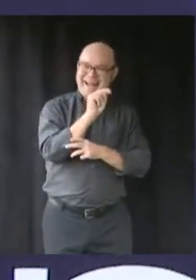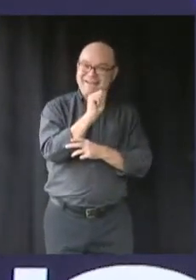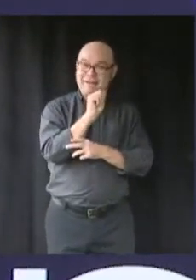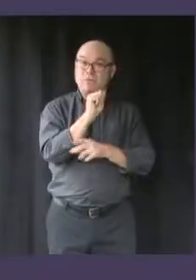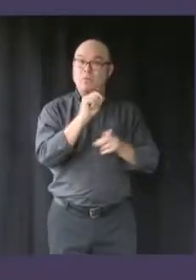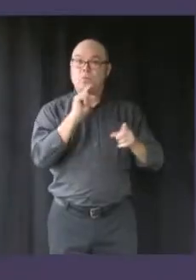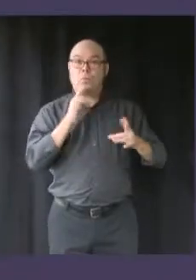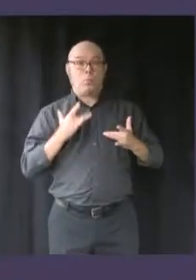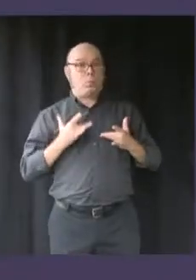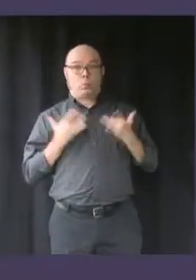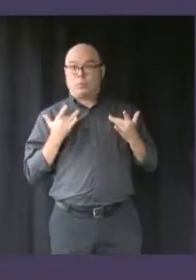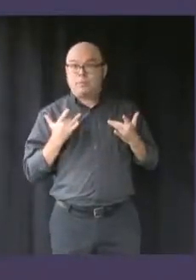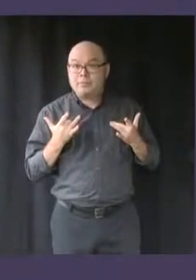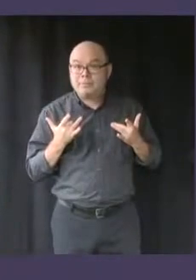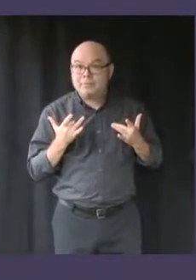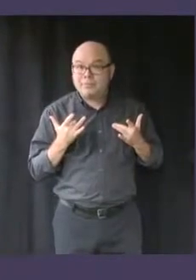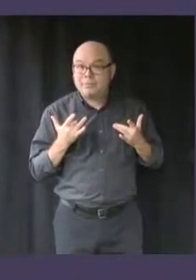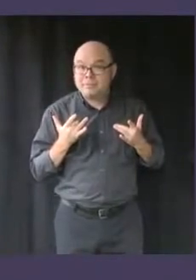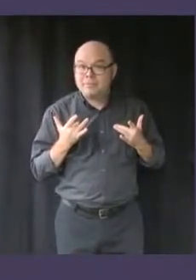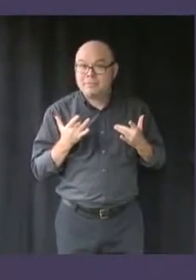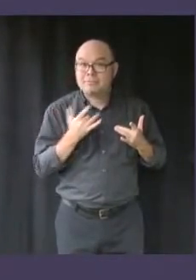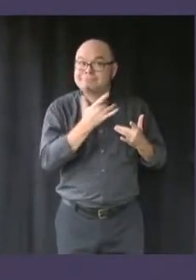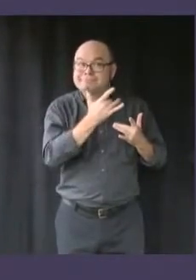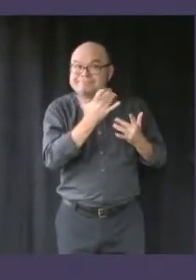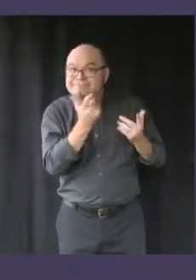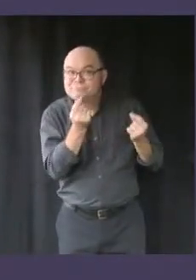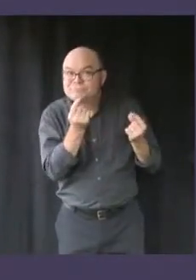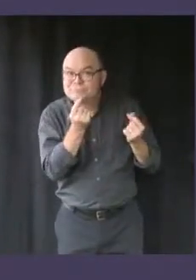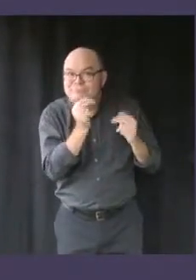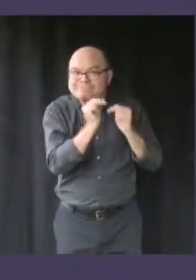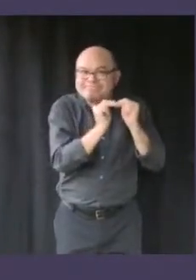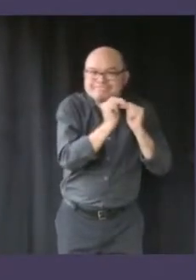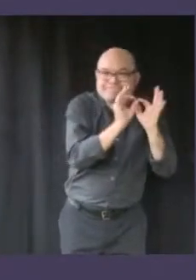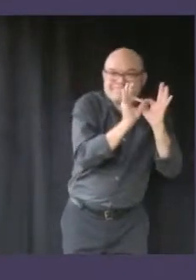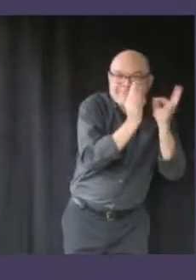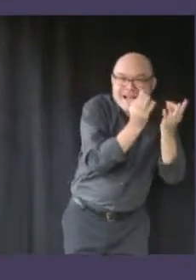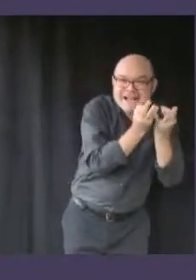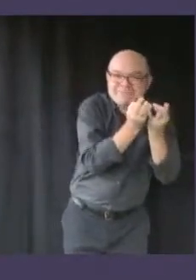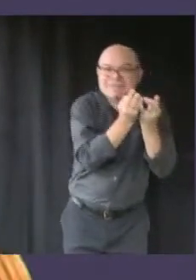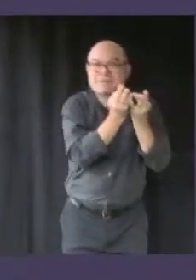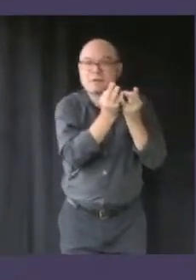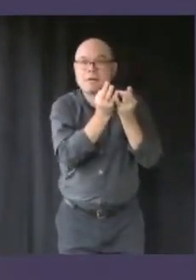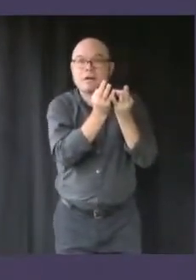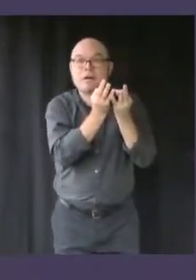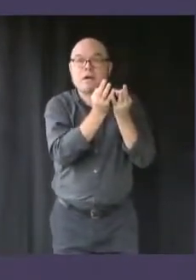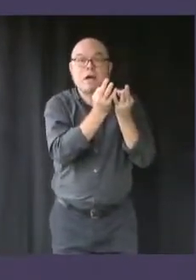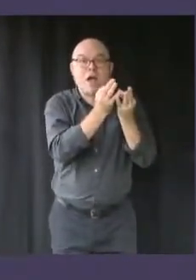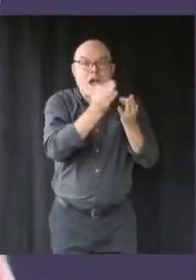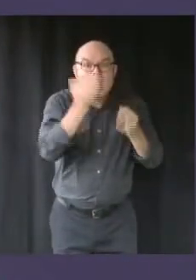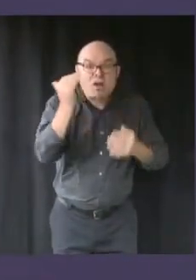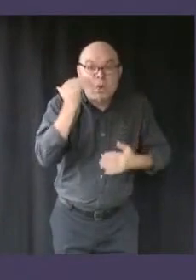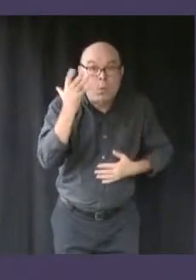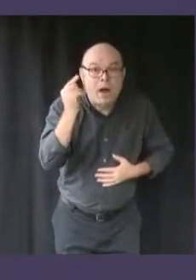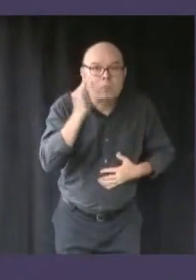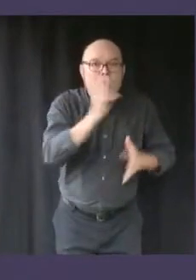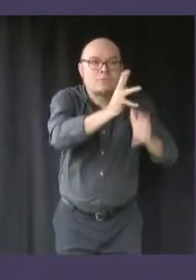family's legacy of public service with a recent announcement to run for governor of Rhode Island.